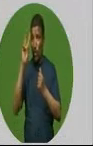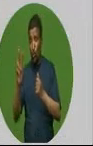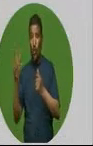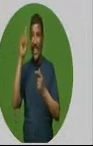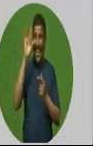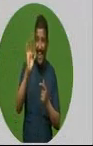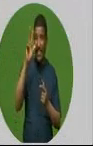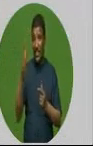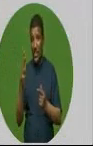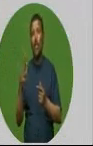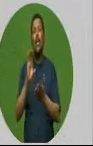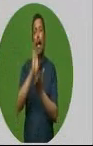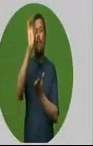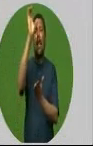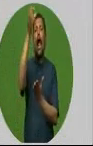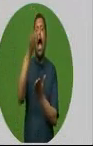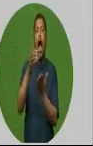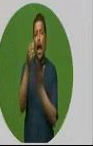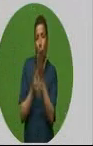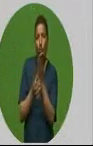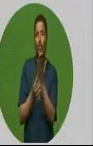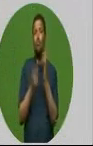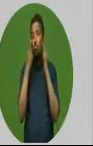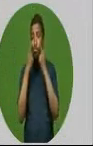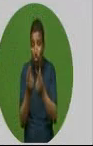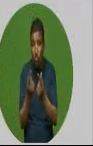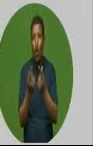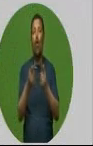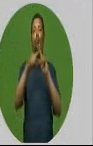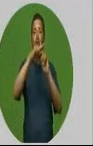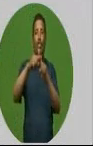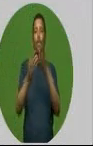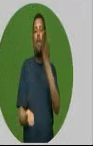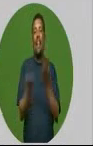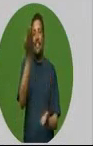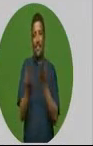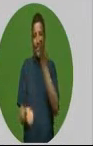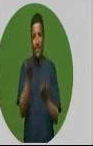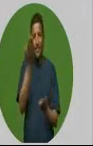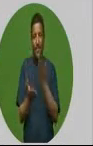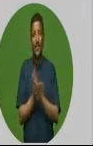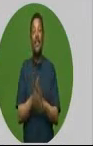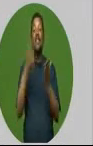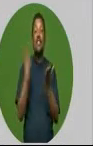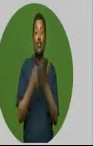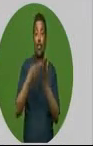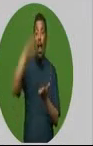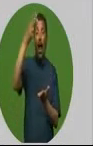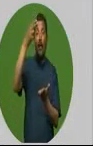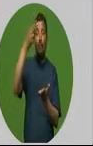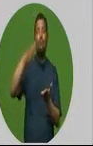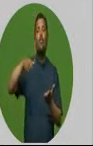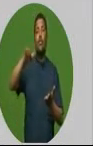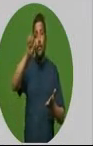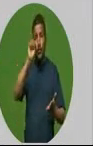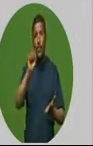1992-93, the capital account exhibits a positive balance. This high surplus